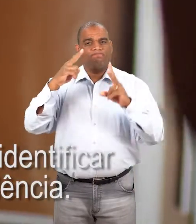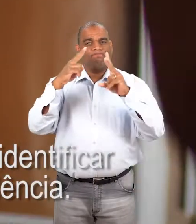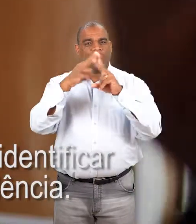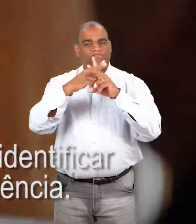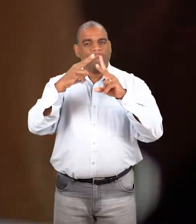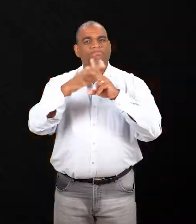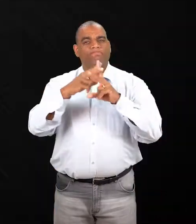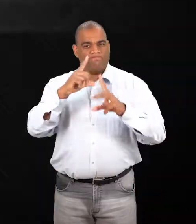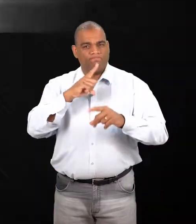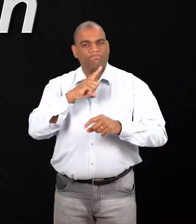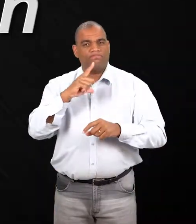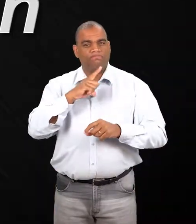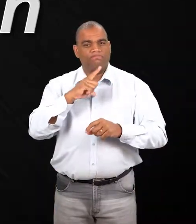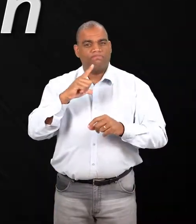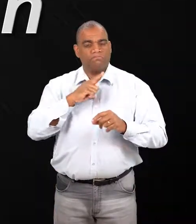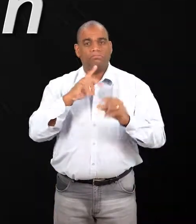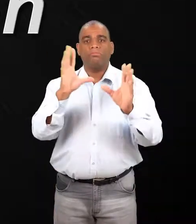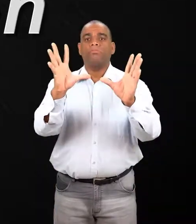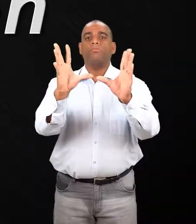end the violence.